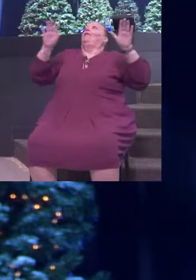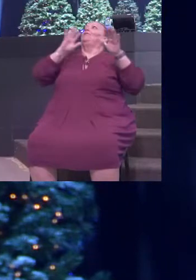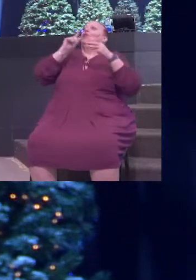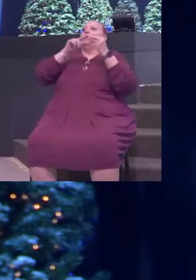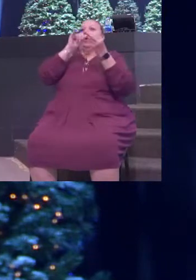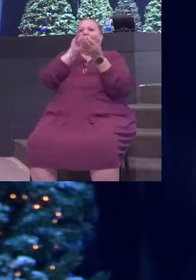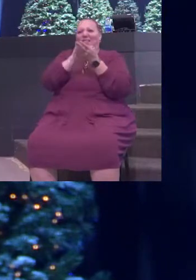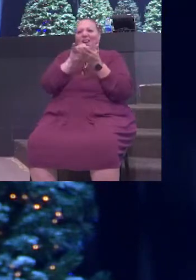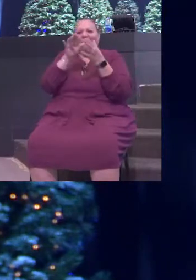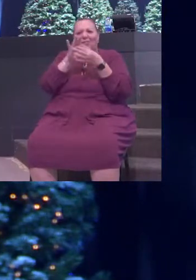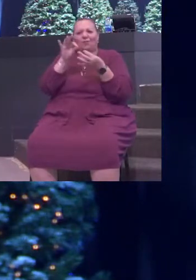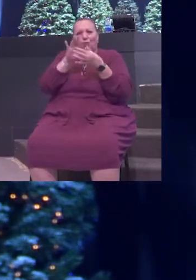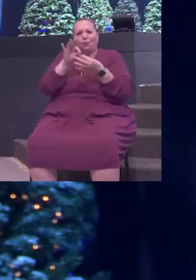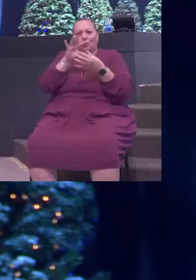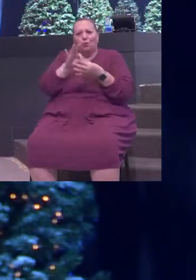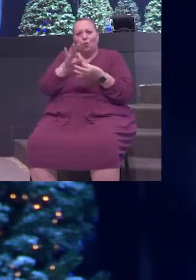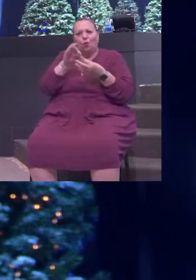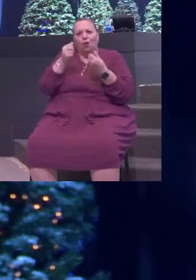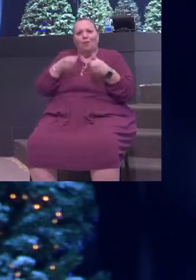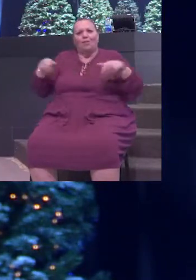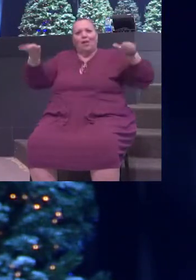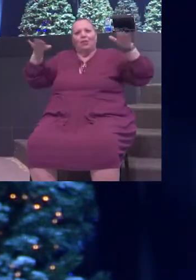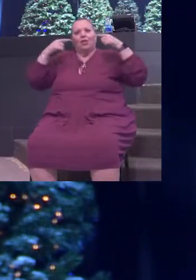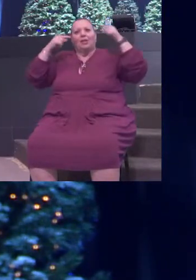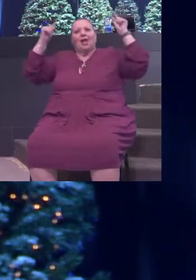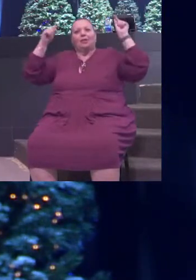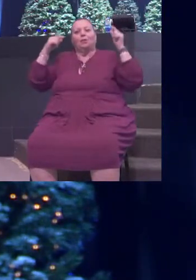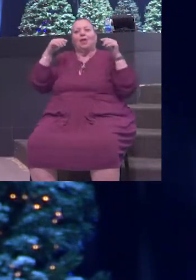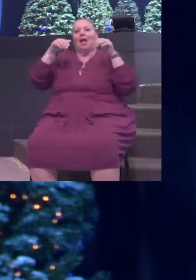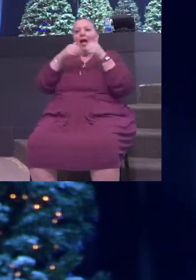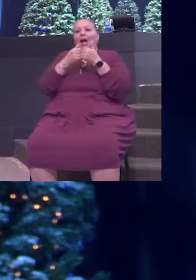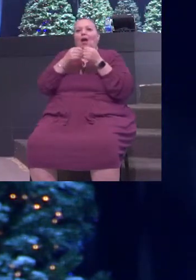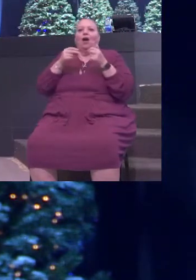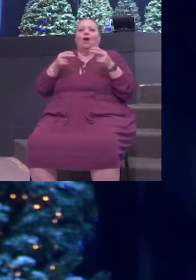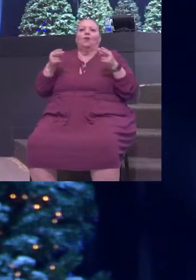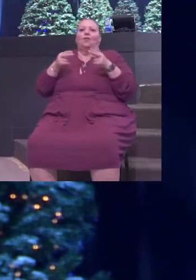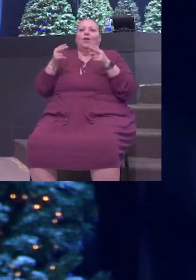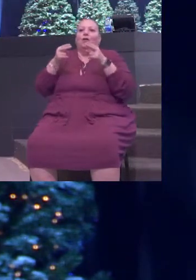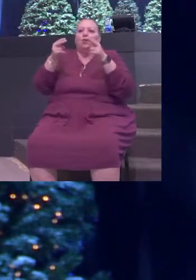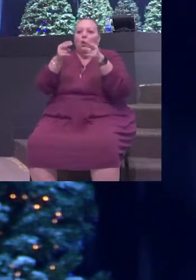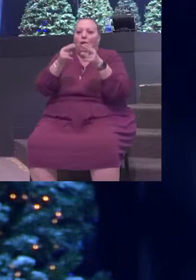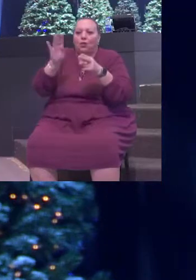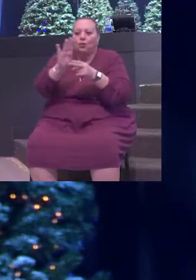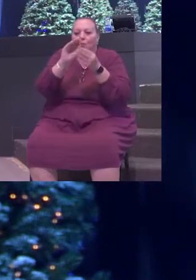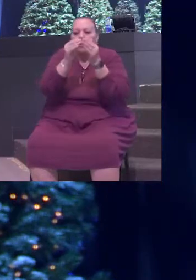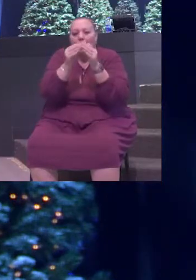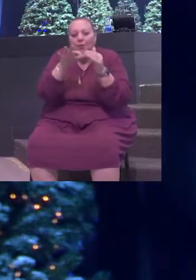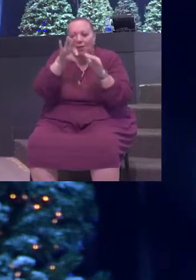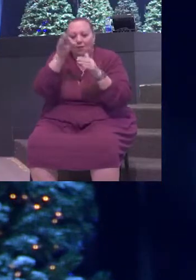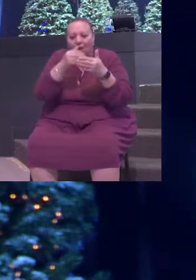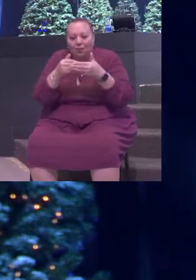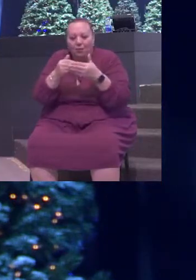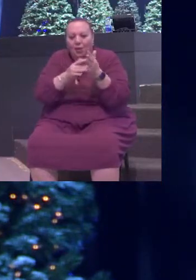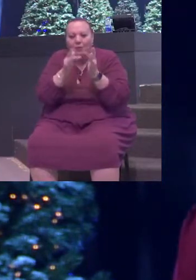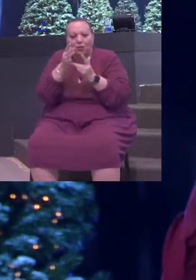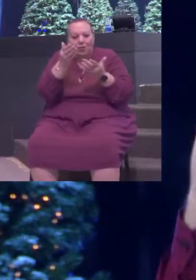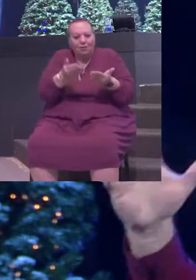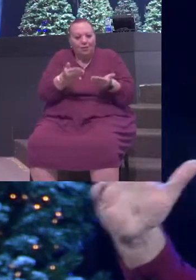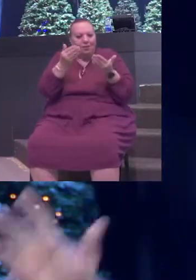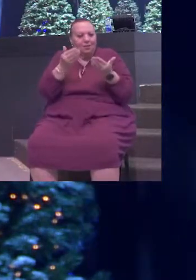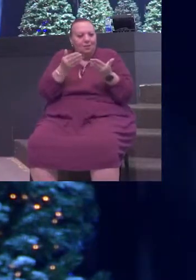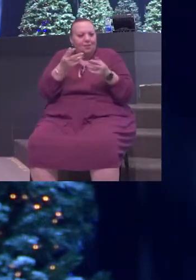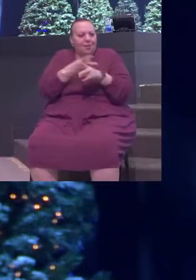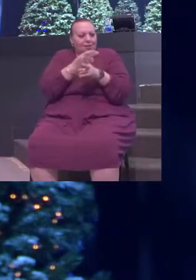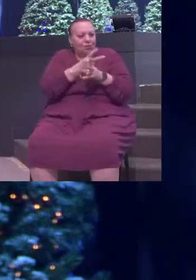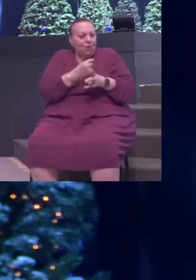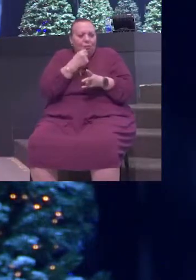that account of the angelic announcement, and then how they rushed to Bethlehem and they found the baby Jesus, and the